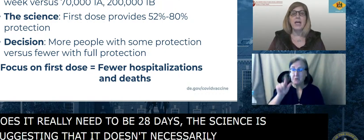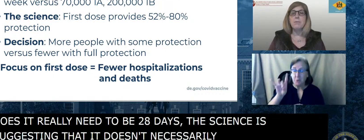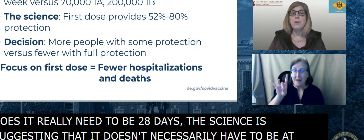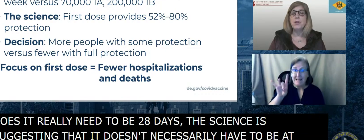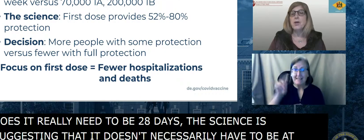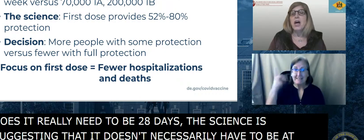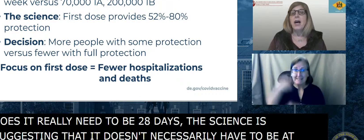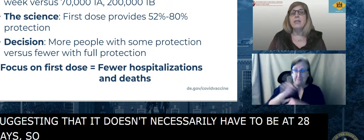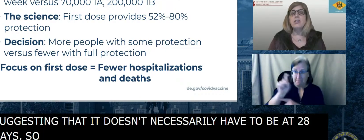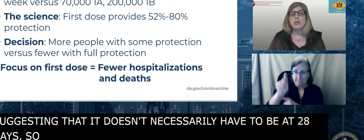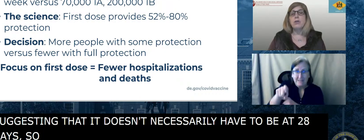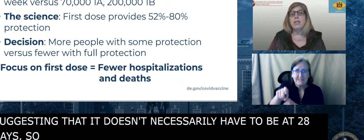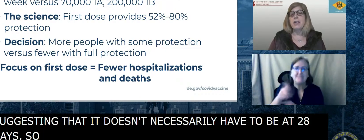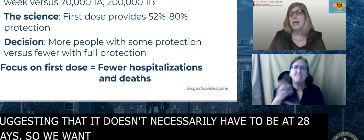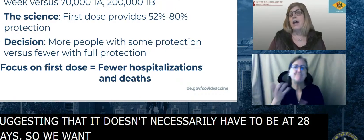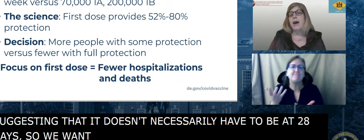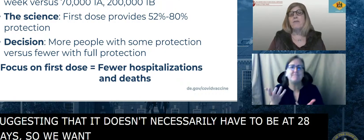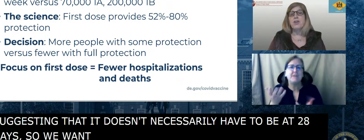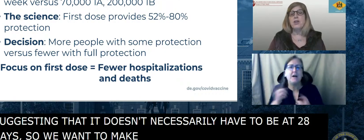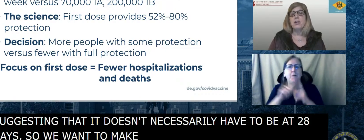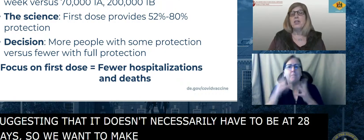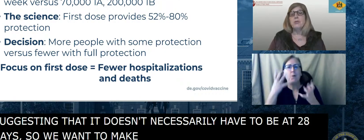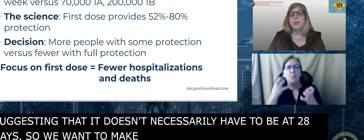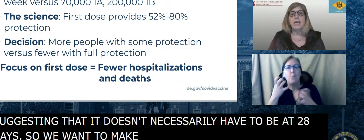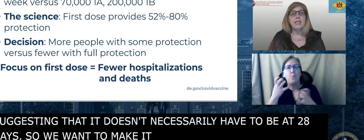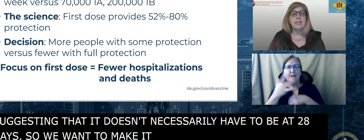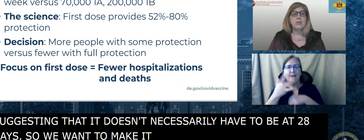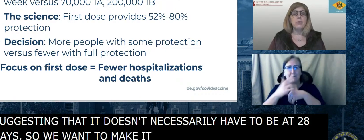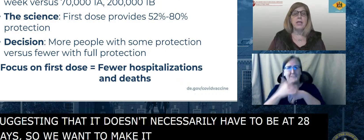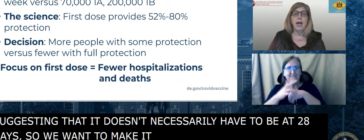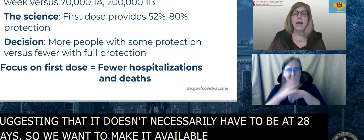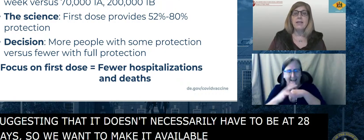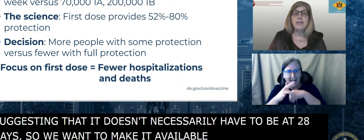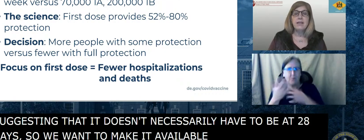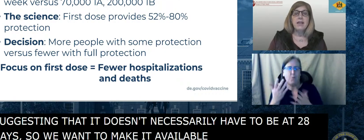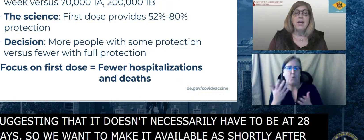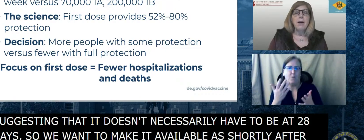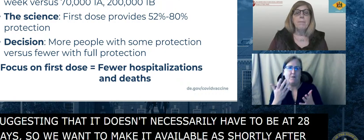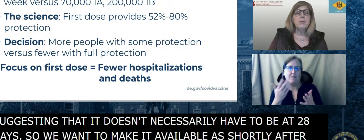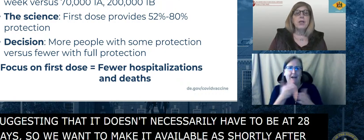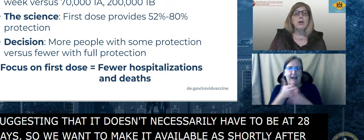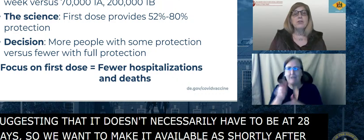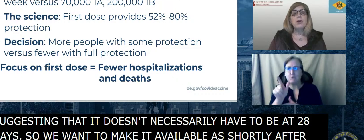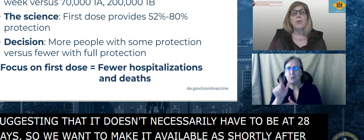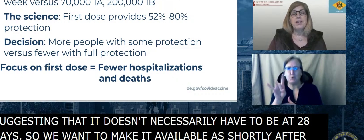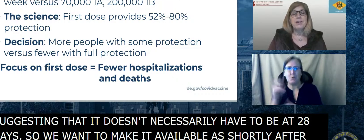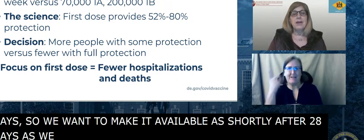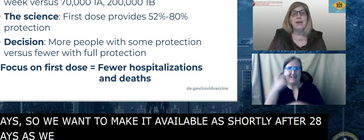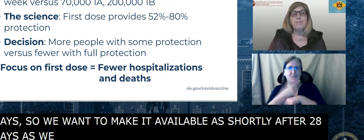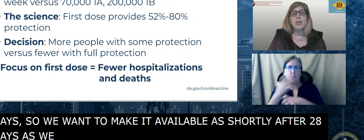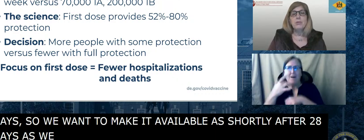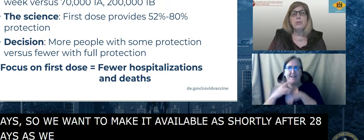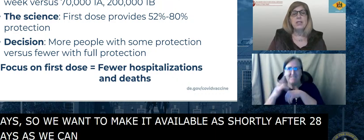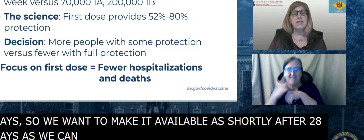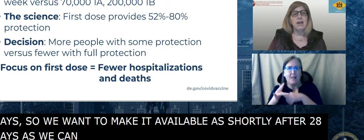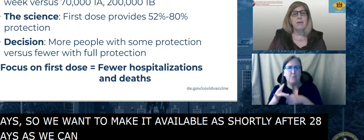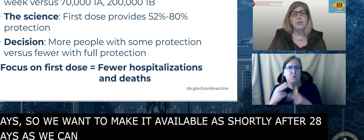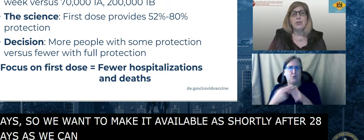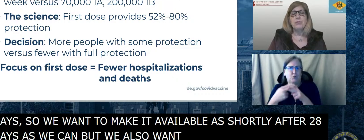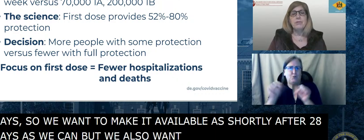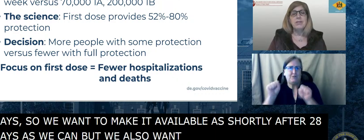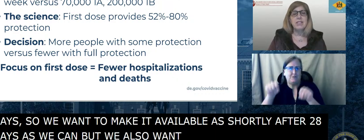make it available as shortly after 28 days as we can. But we also want to use